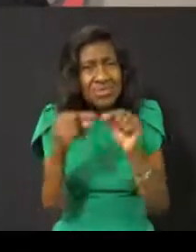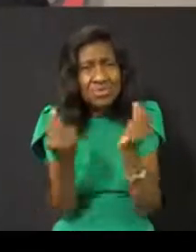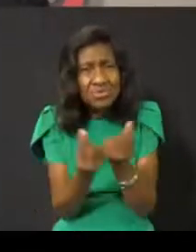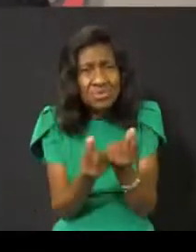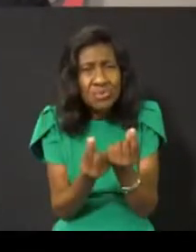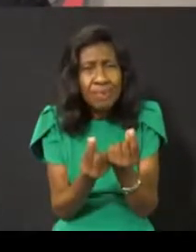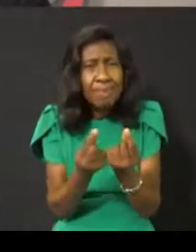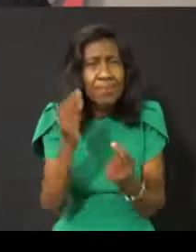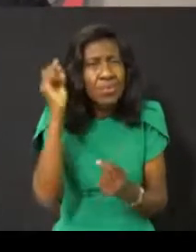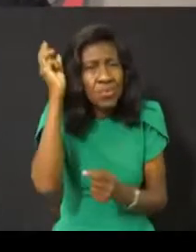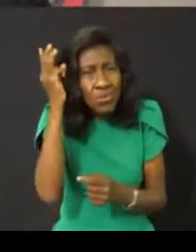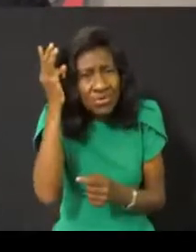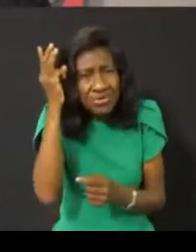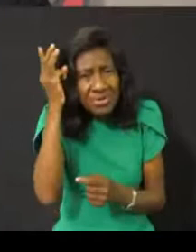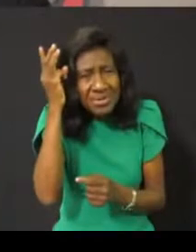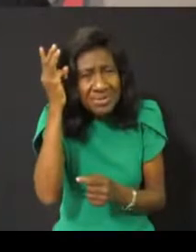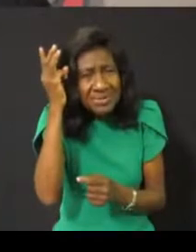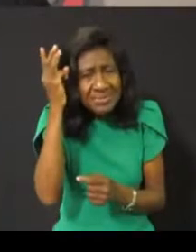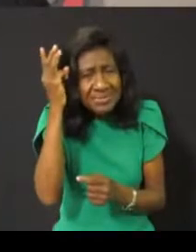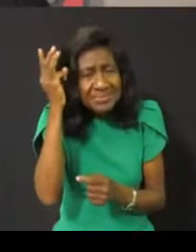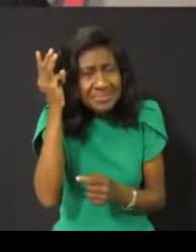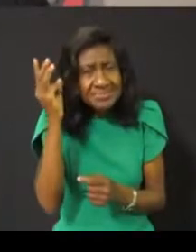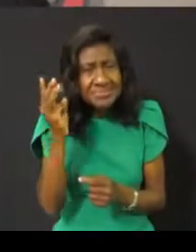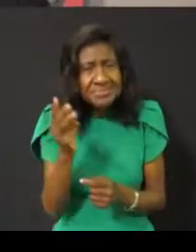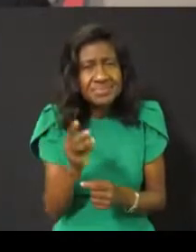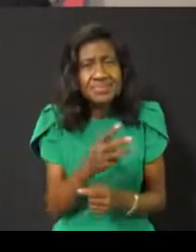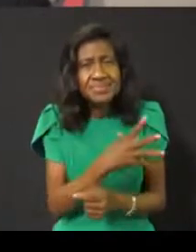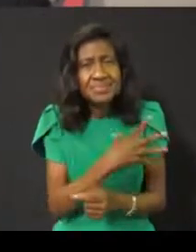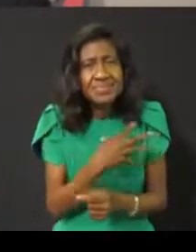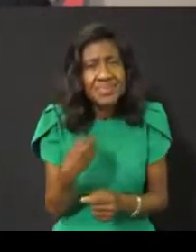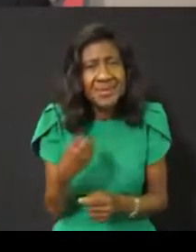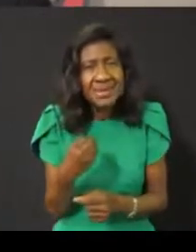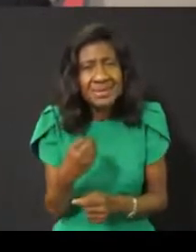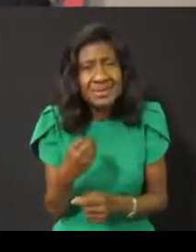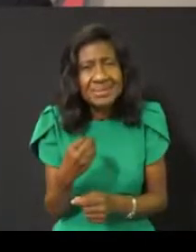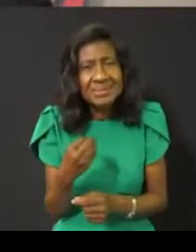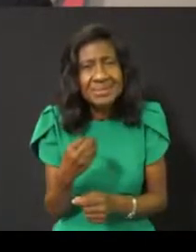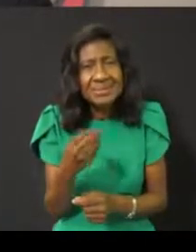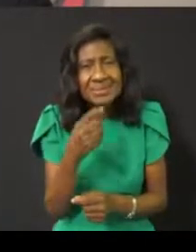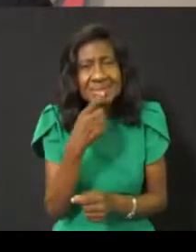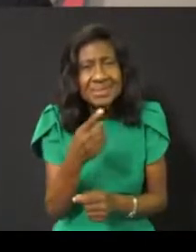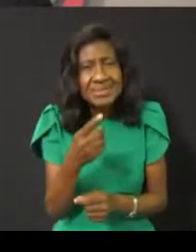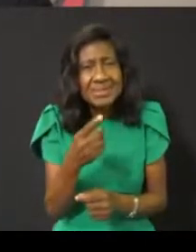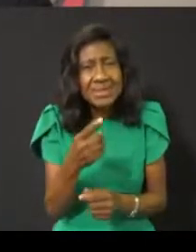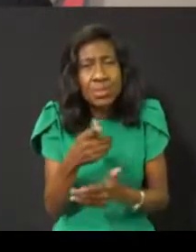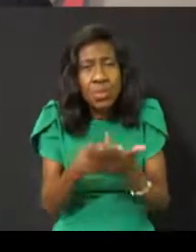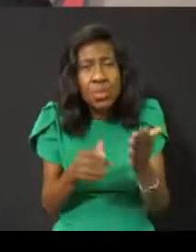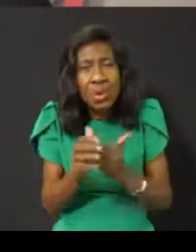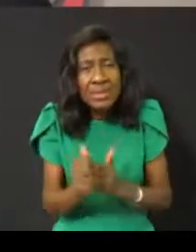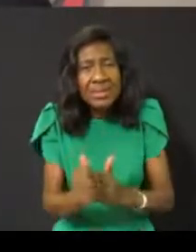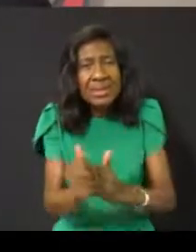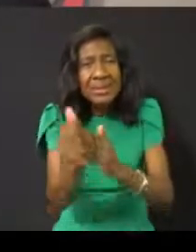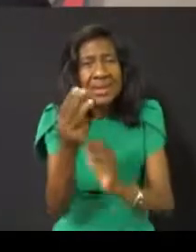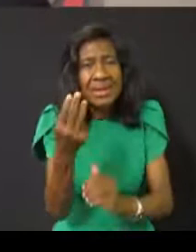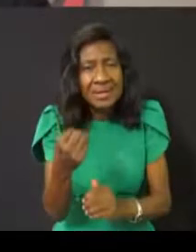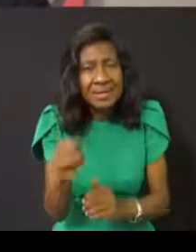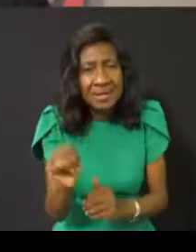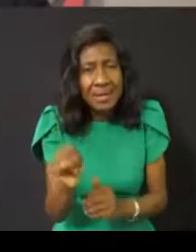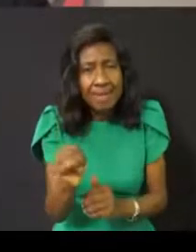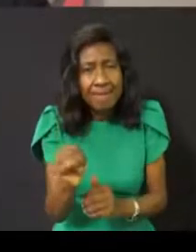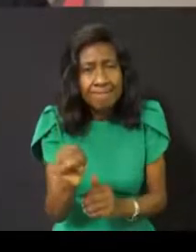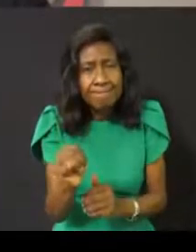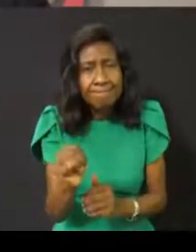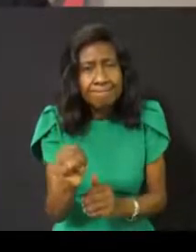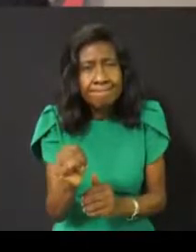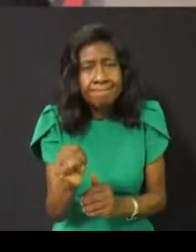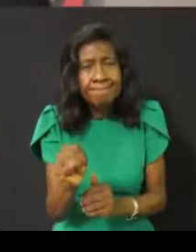preparing for a worst case scenario when it's not necessary. But our guiding principles, ladies and gentlemen, will remain